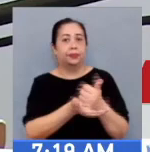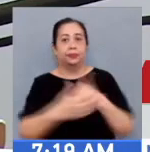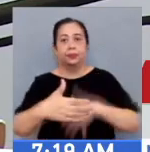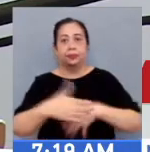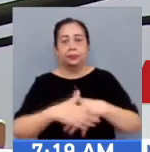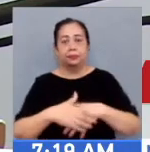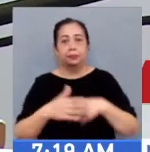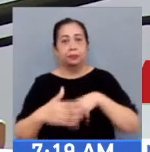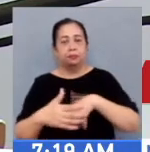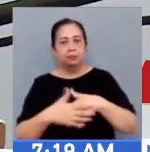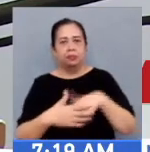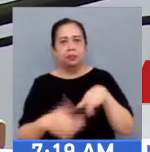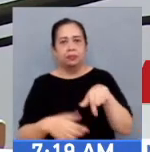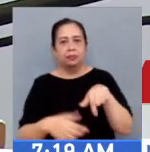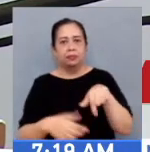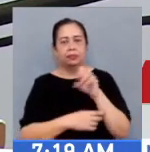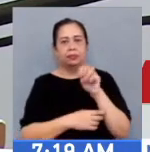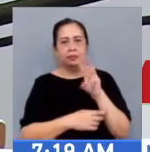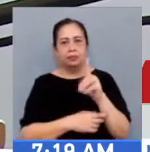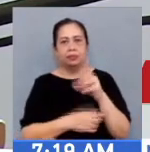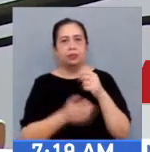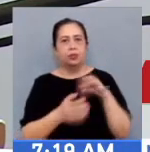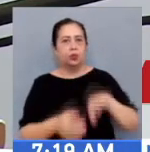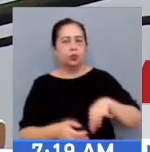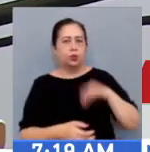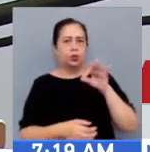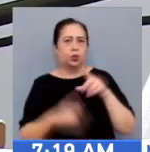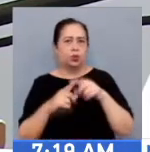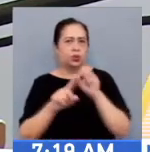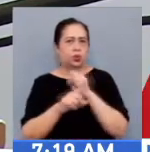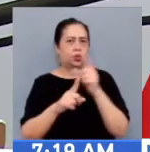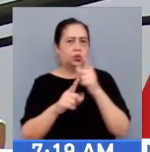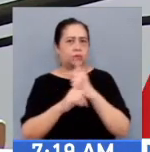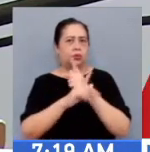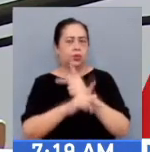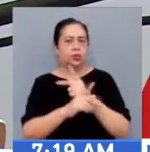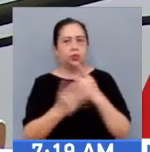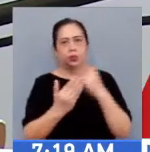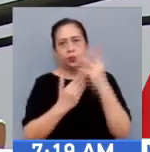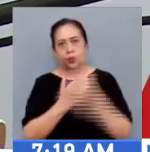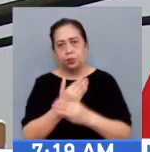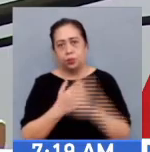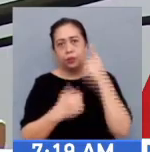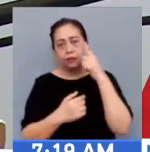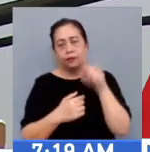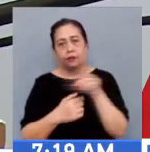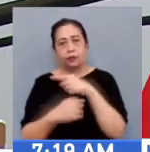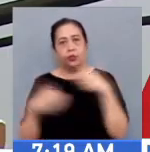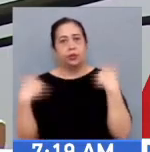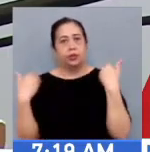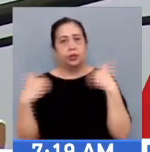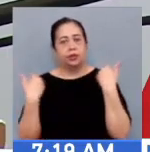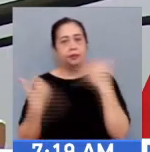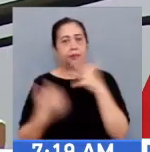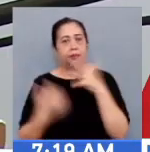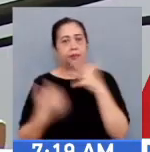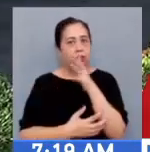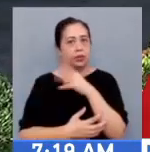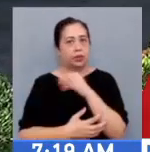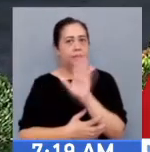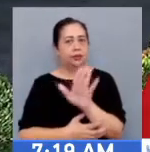the department's contribution to the social protection program for adolescent mothers and their